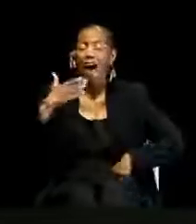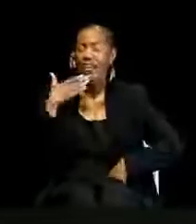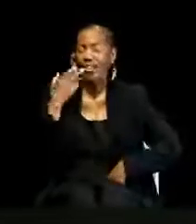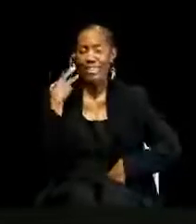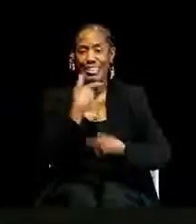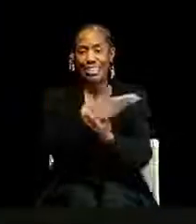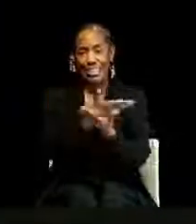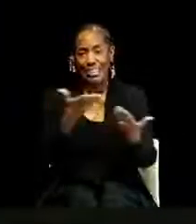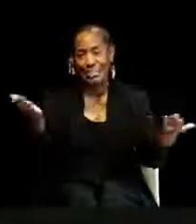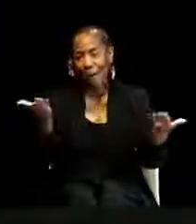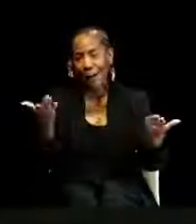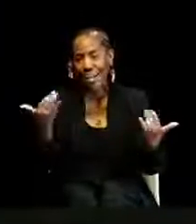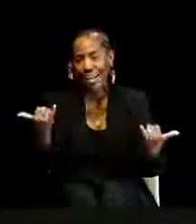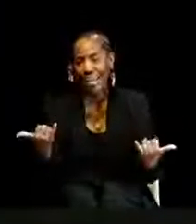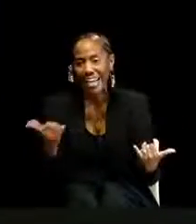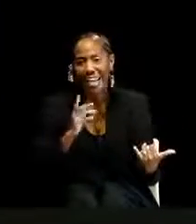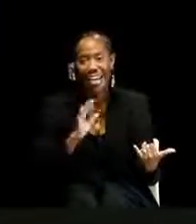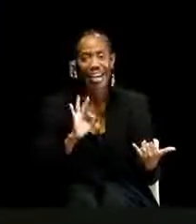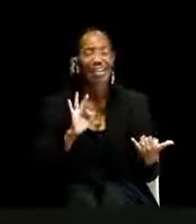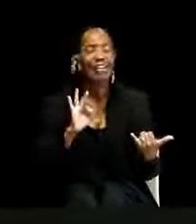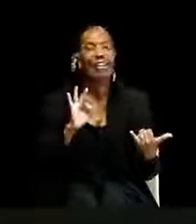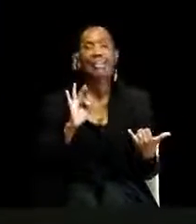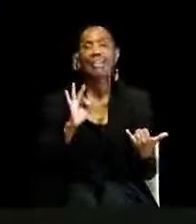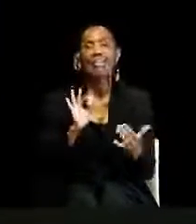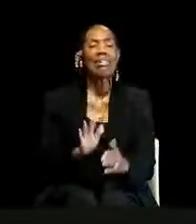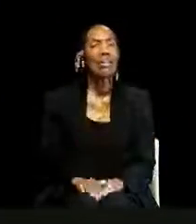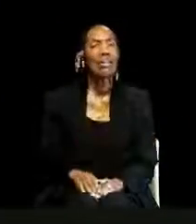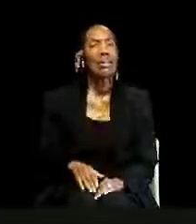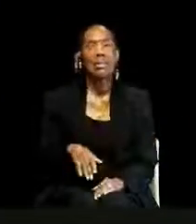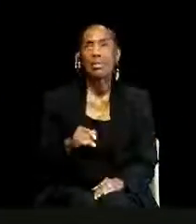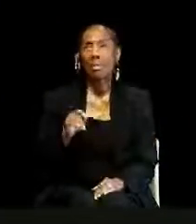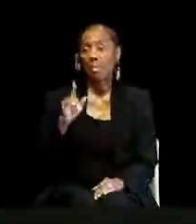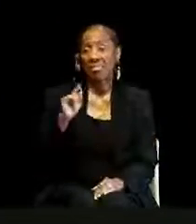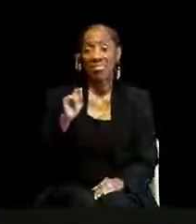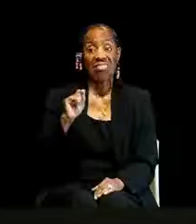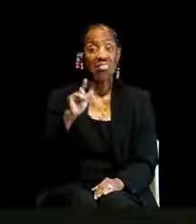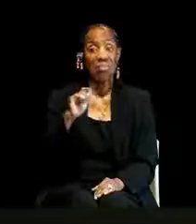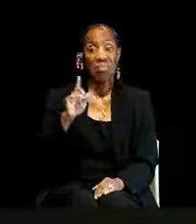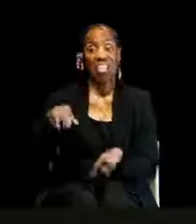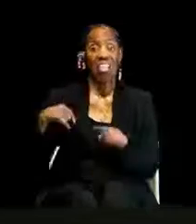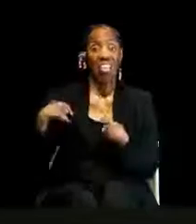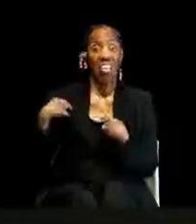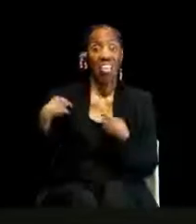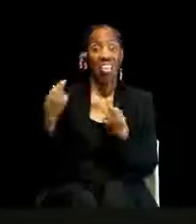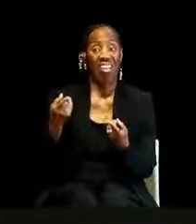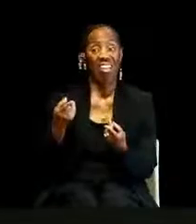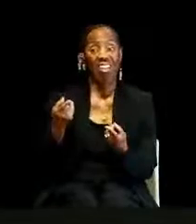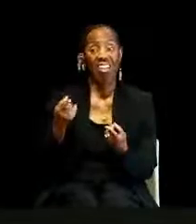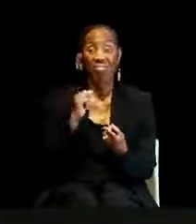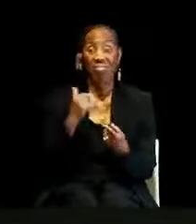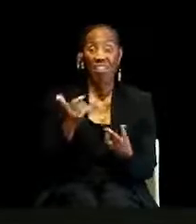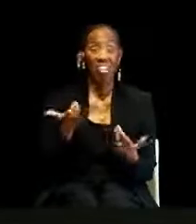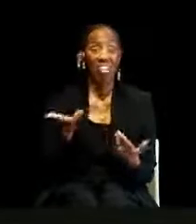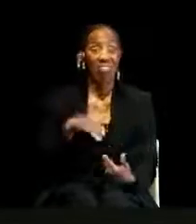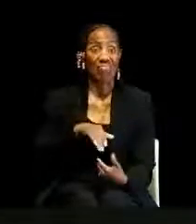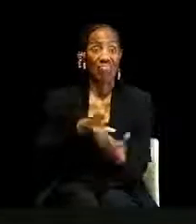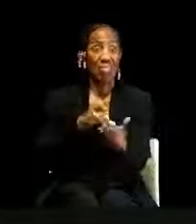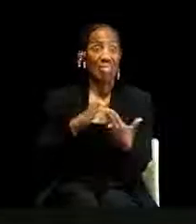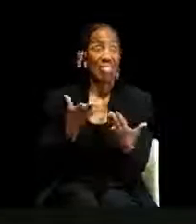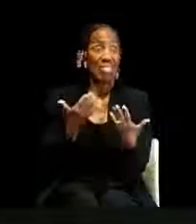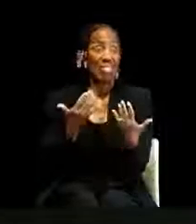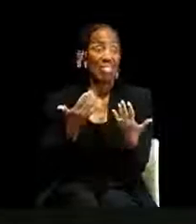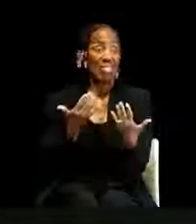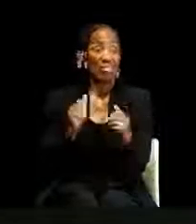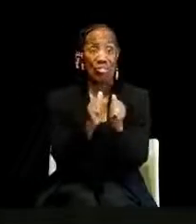you. It's been since February 2020 that we've been in real life together. And so it's just